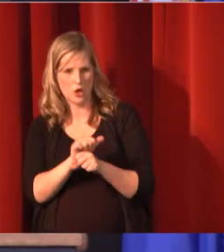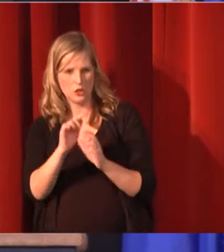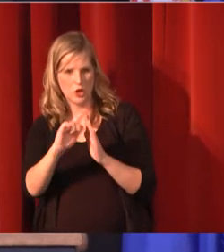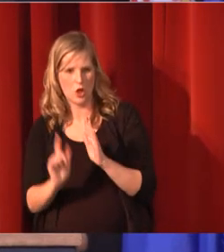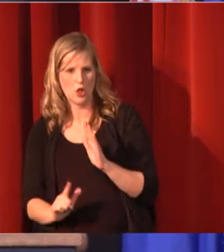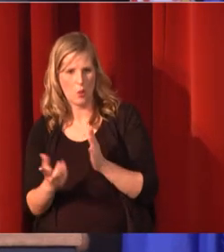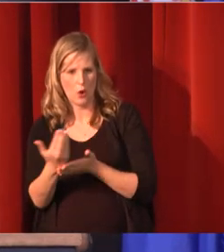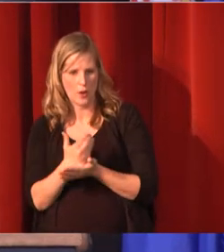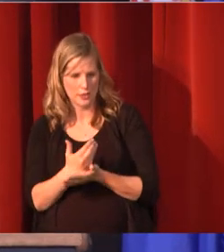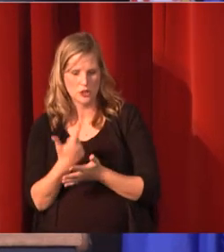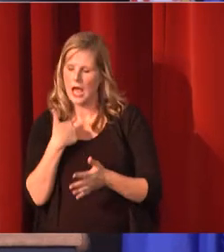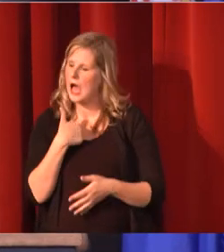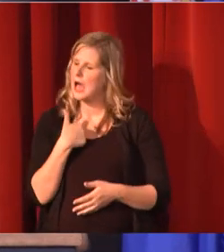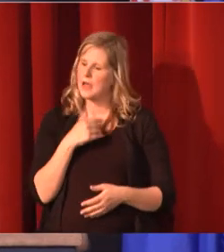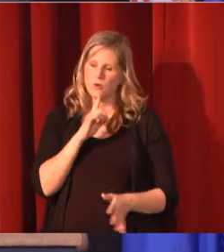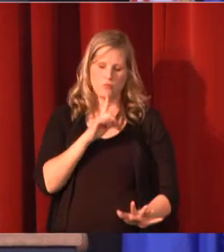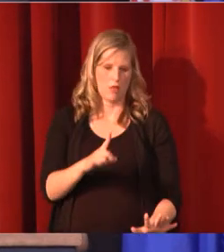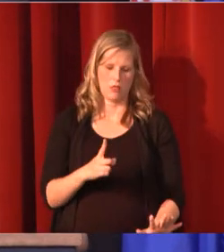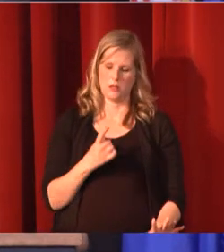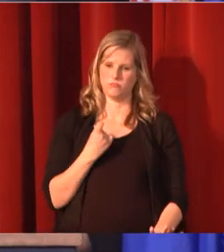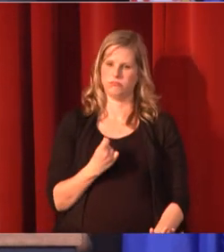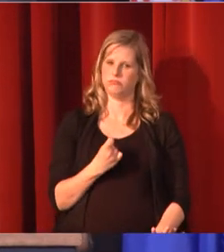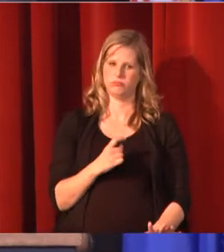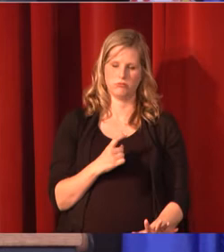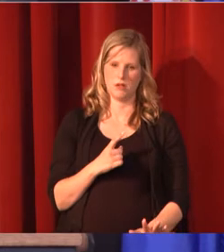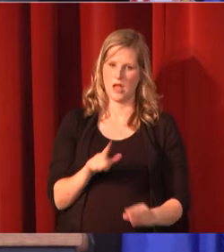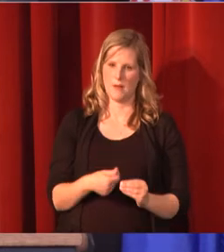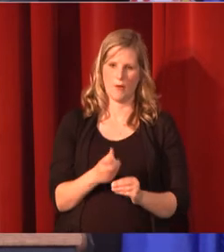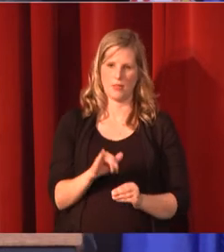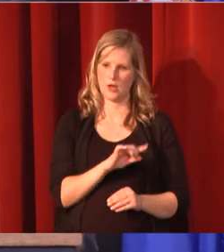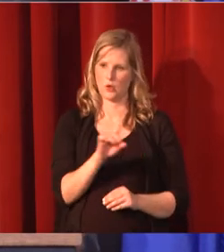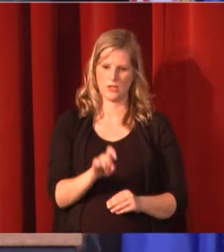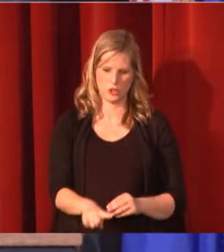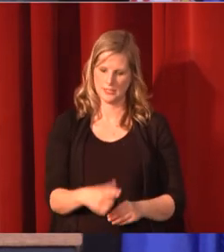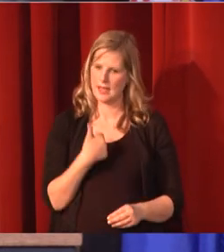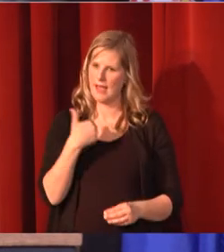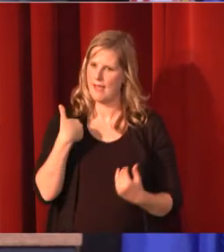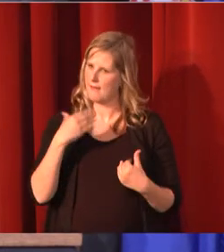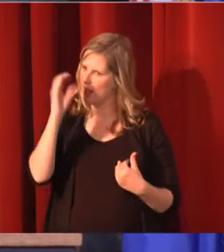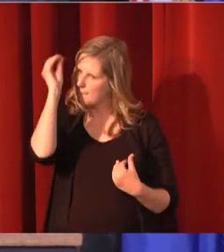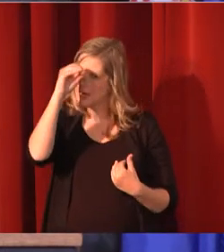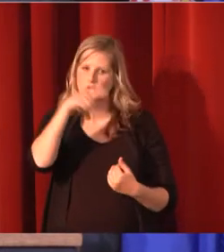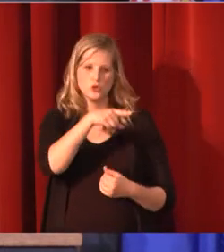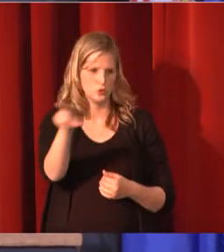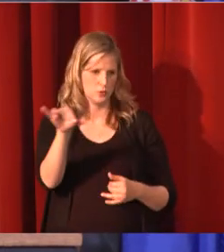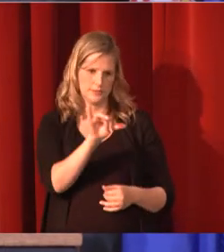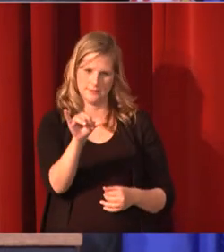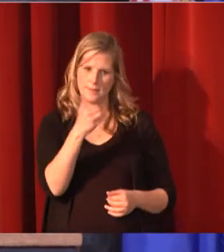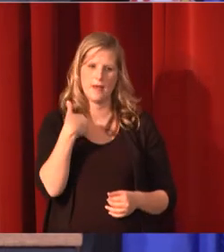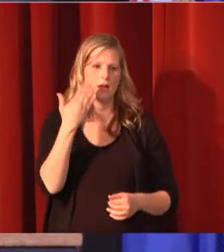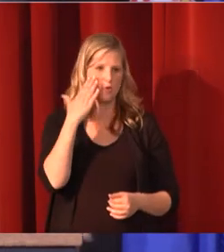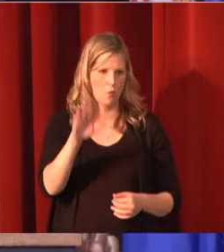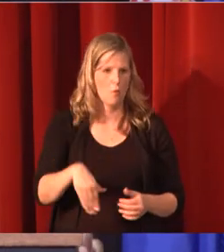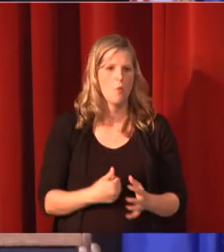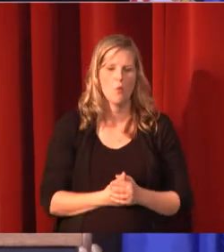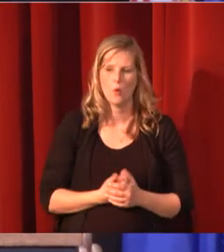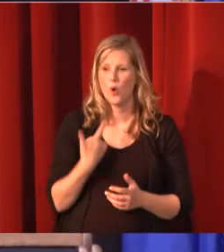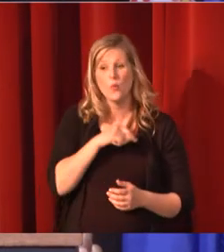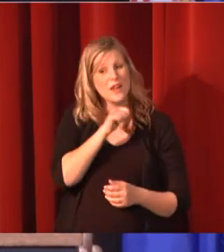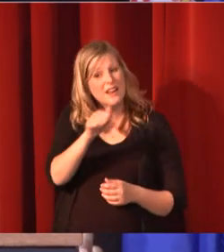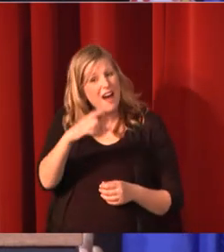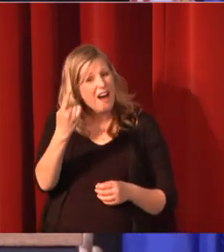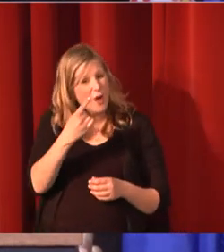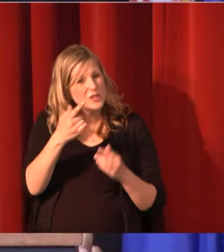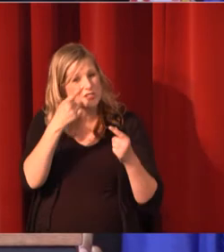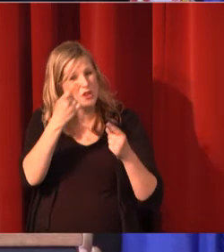I have strong feelings about these questions and I know many of you do too we won't always agree and